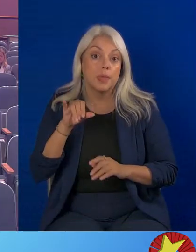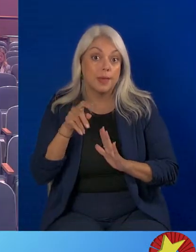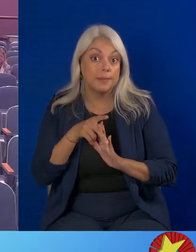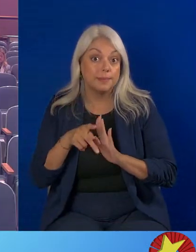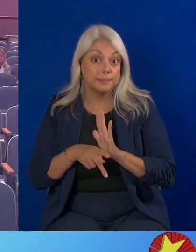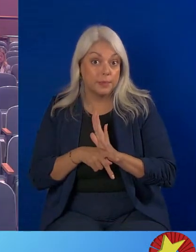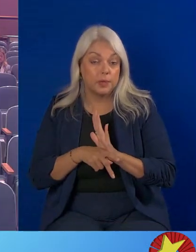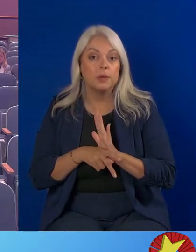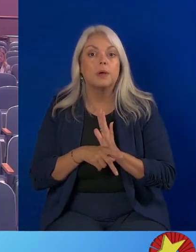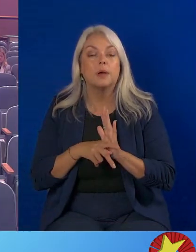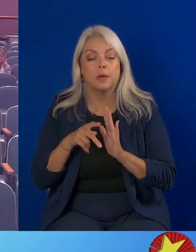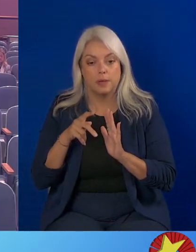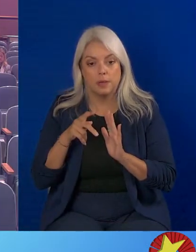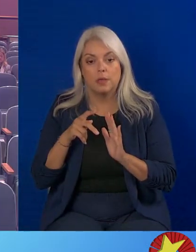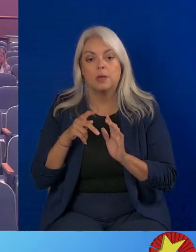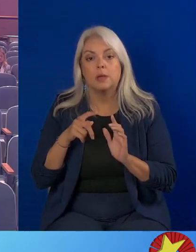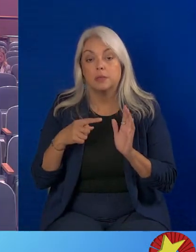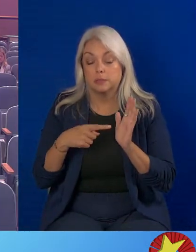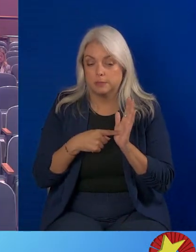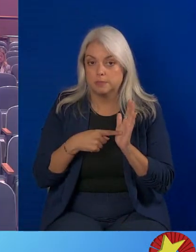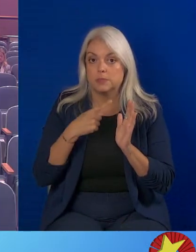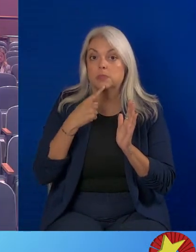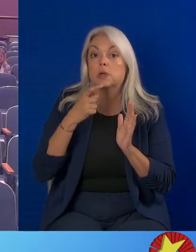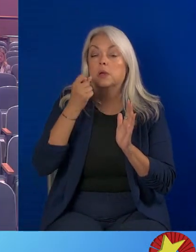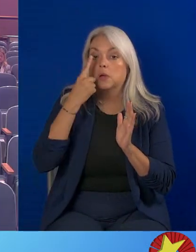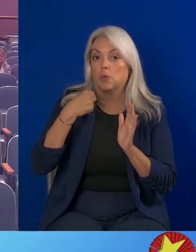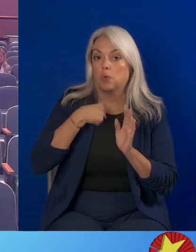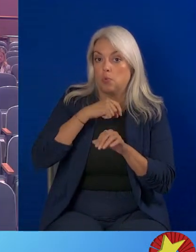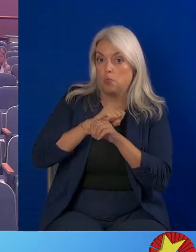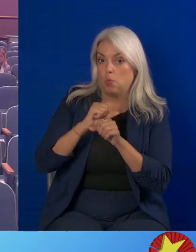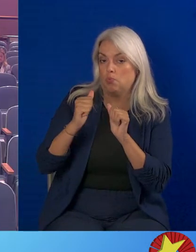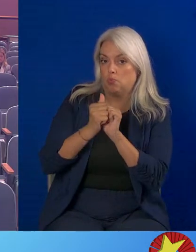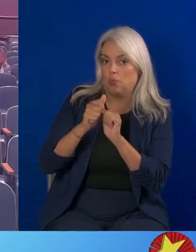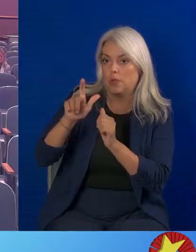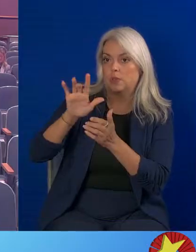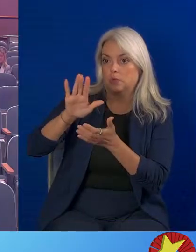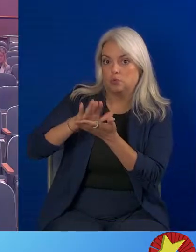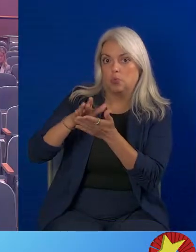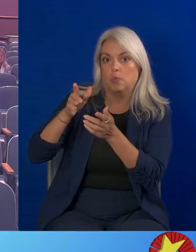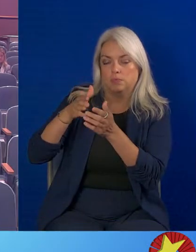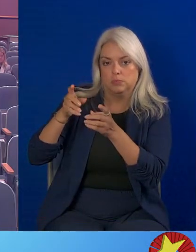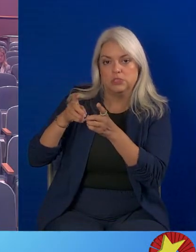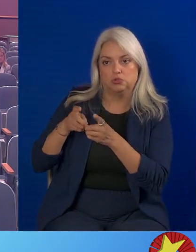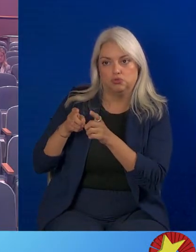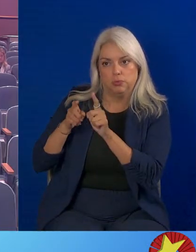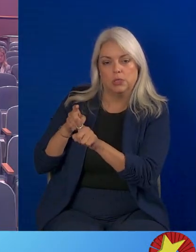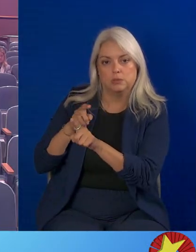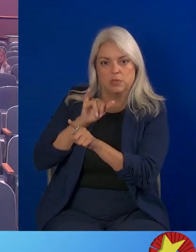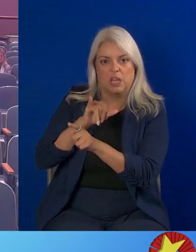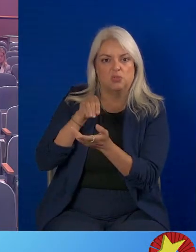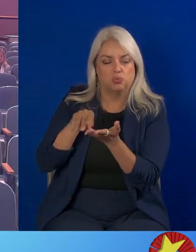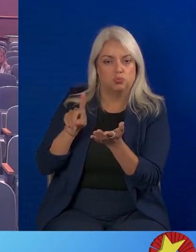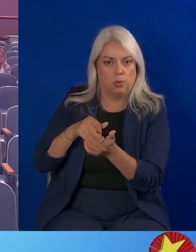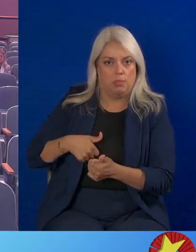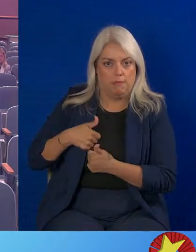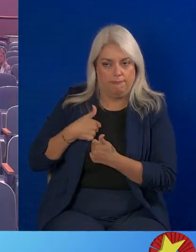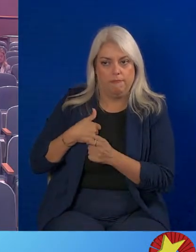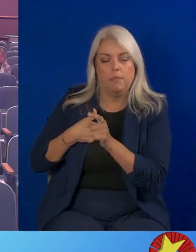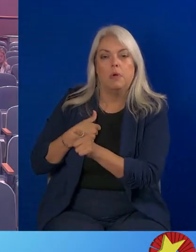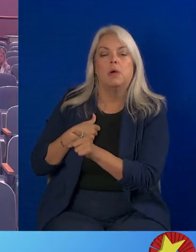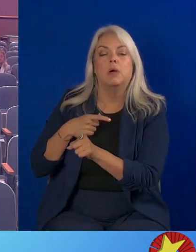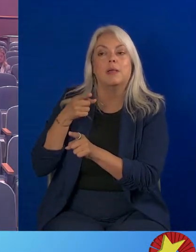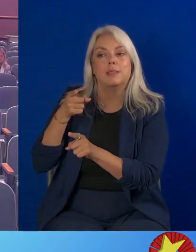in collaboration with the District of Residence, the District of Residence may